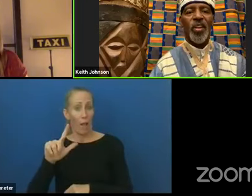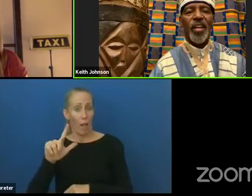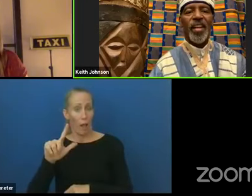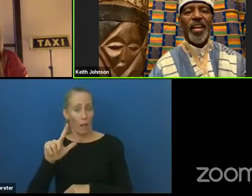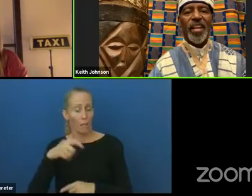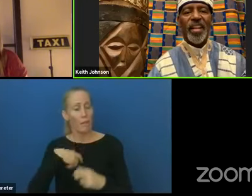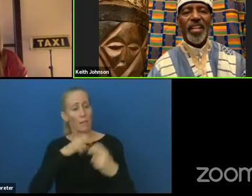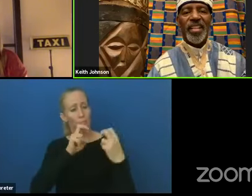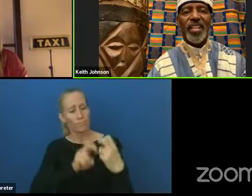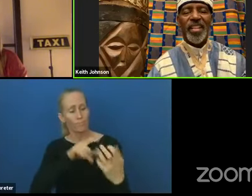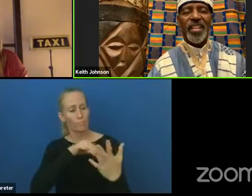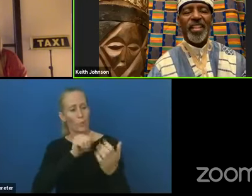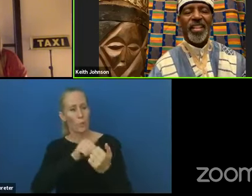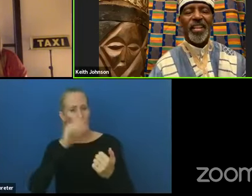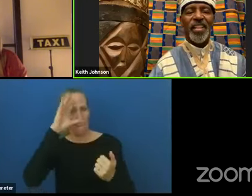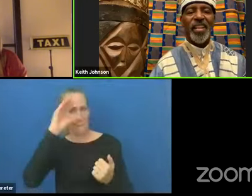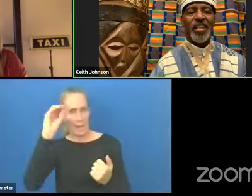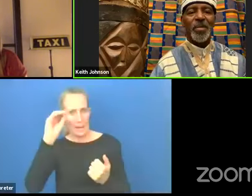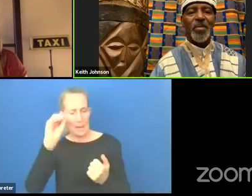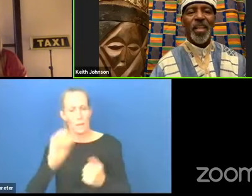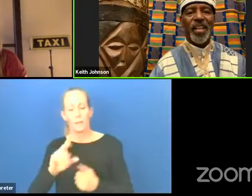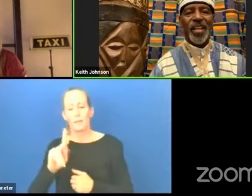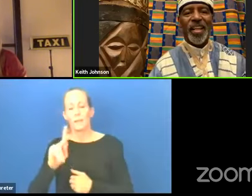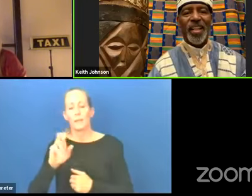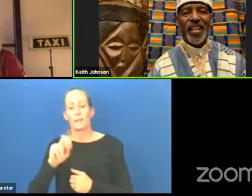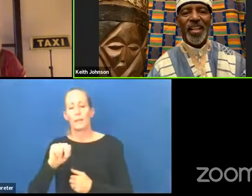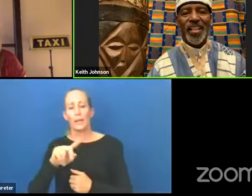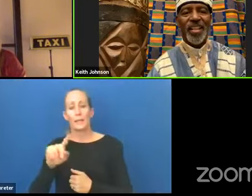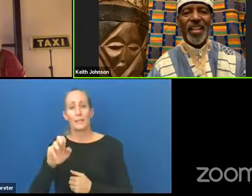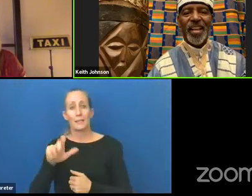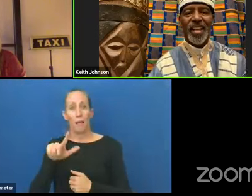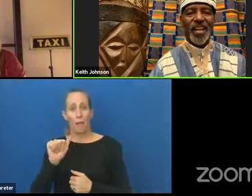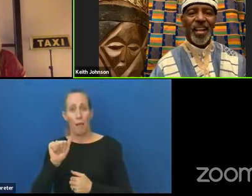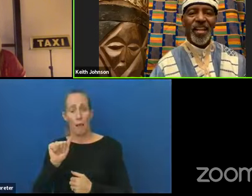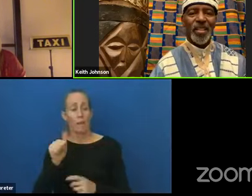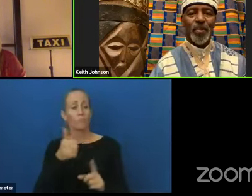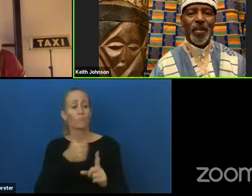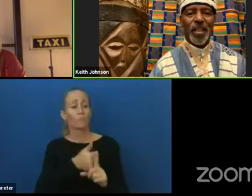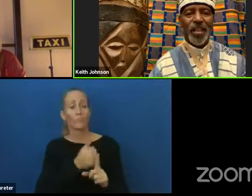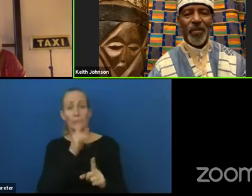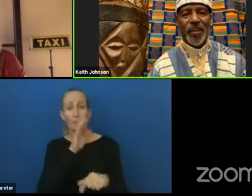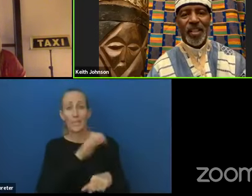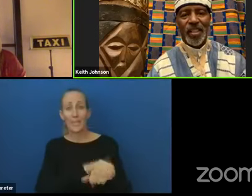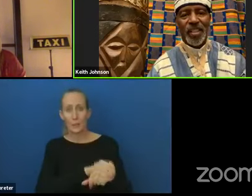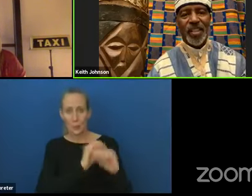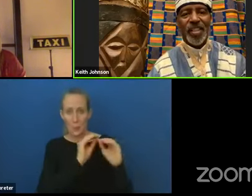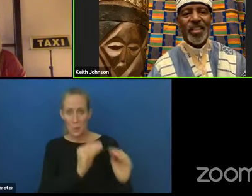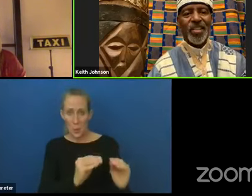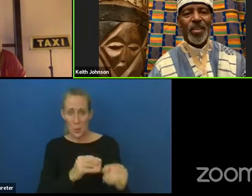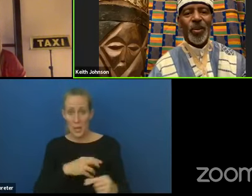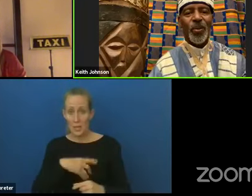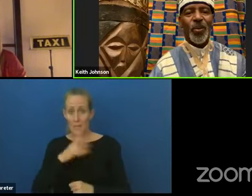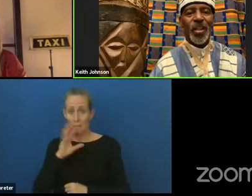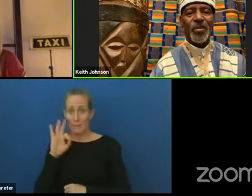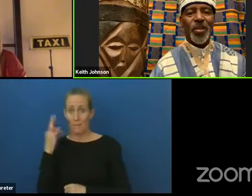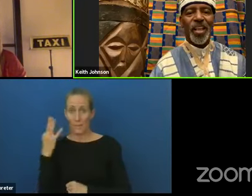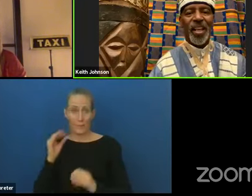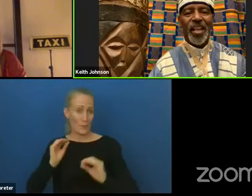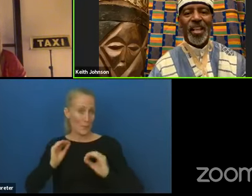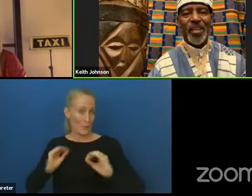Sosoko. And Kendra didn't speak any English and I didn't speak any French. So